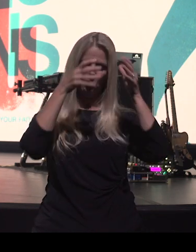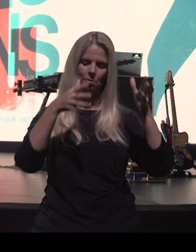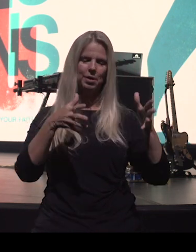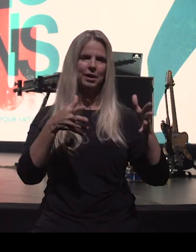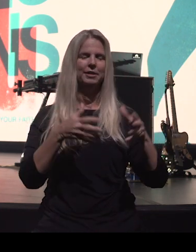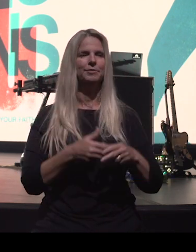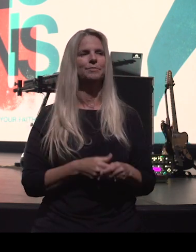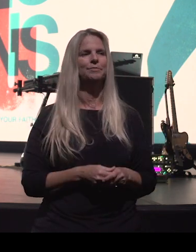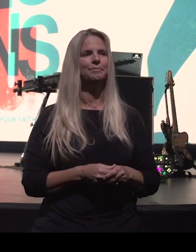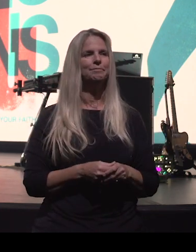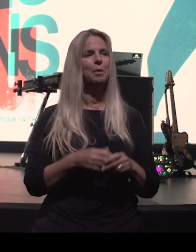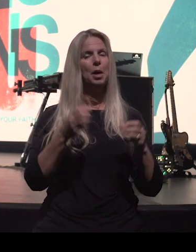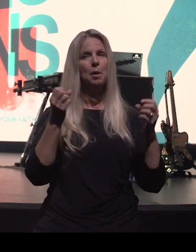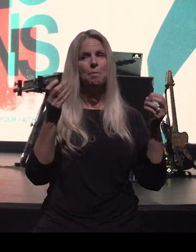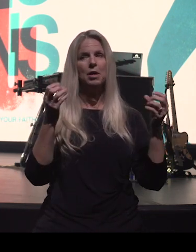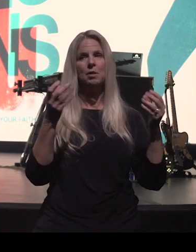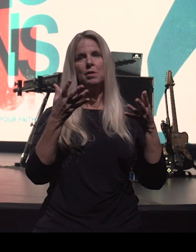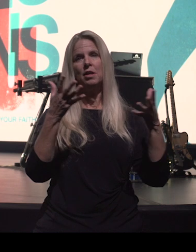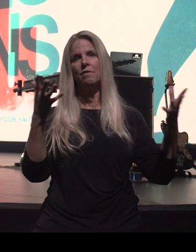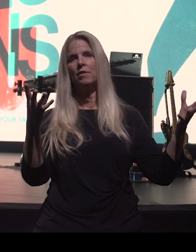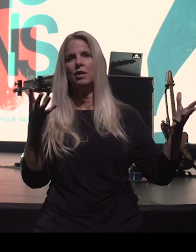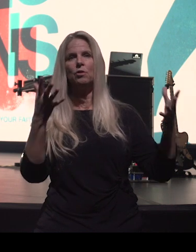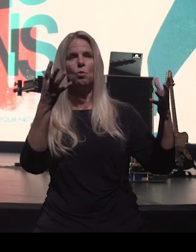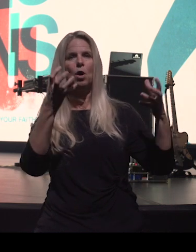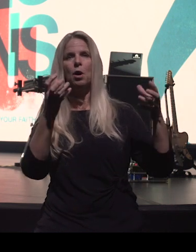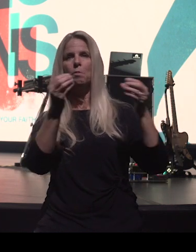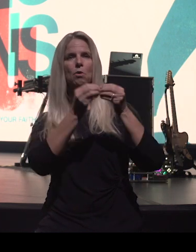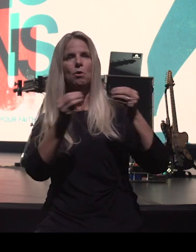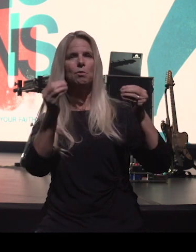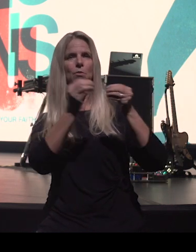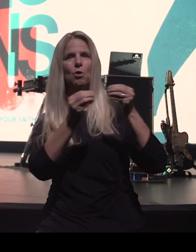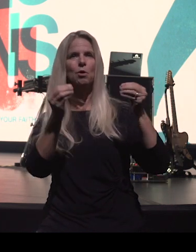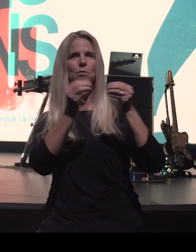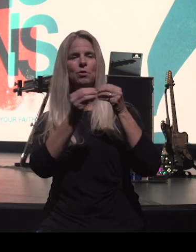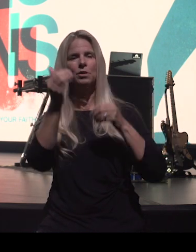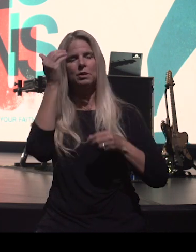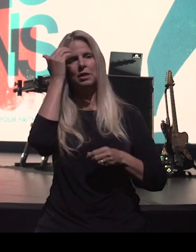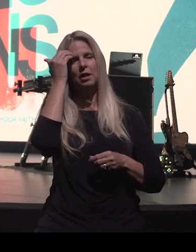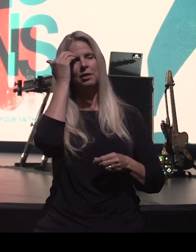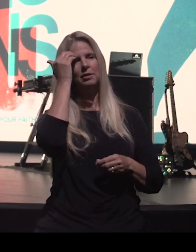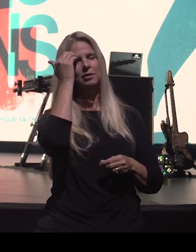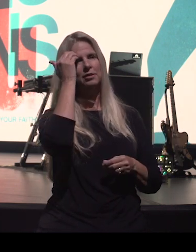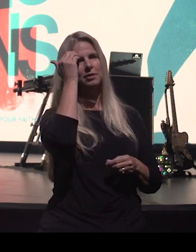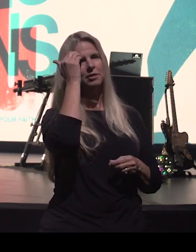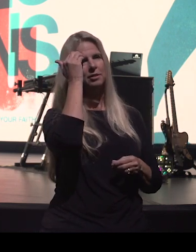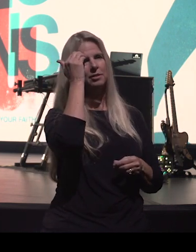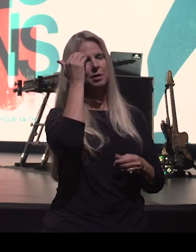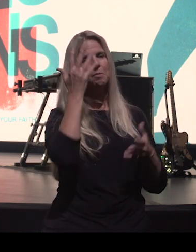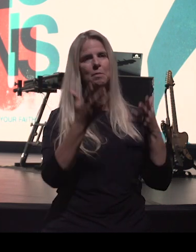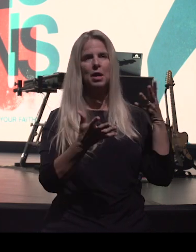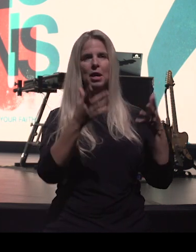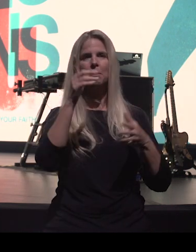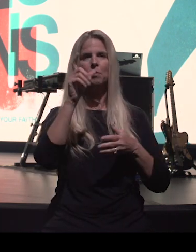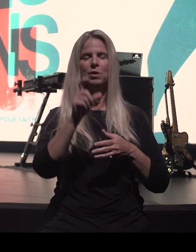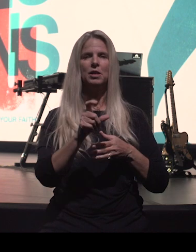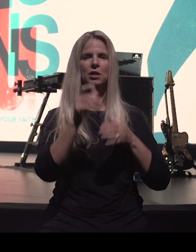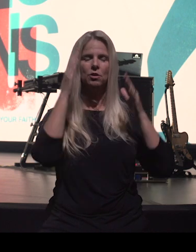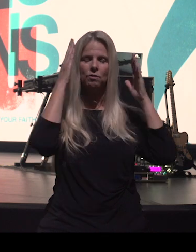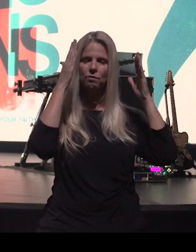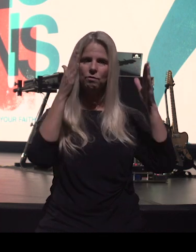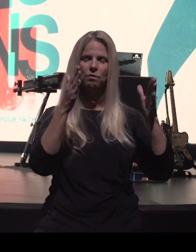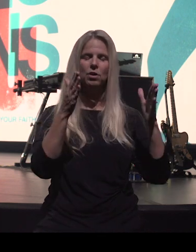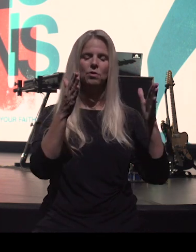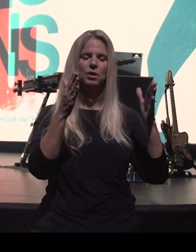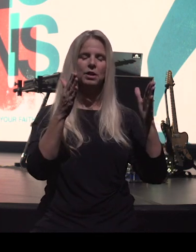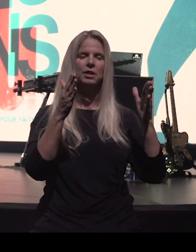And so many of us are just like, feed me. Maybe we should focus on applying and living out what